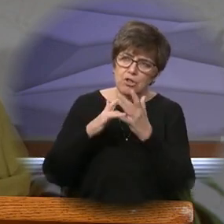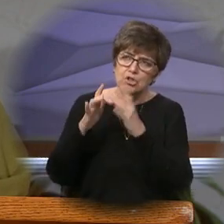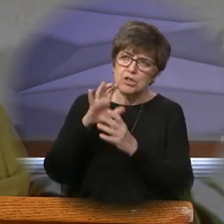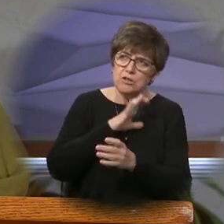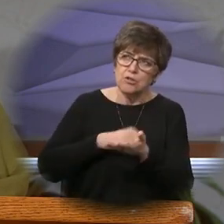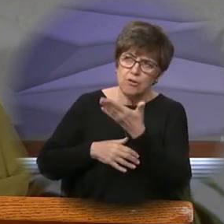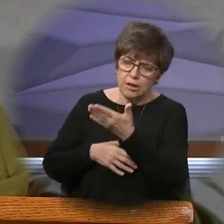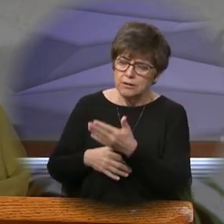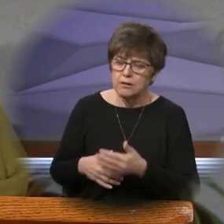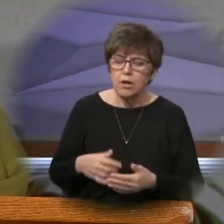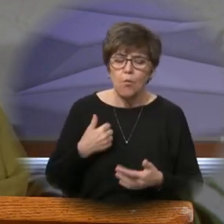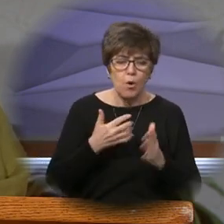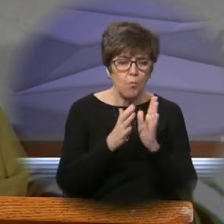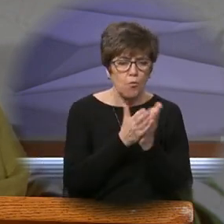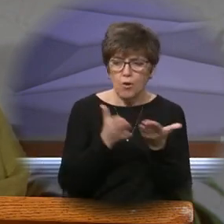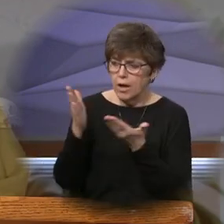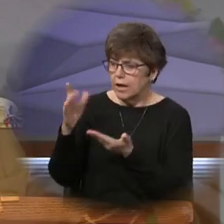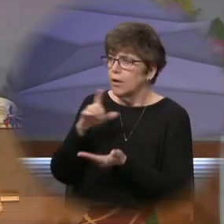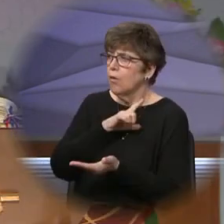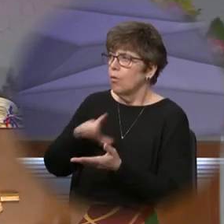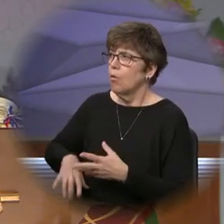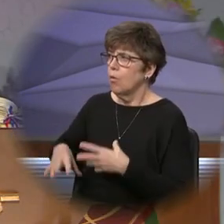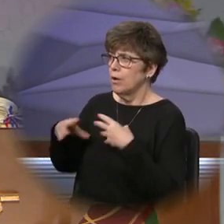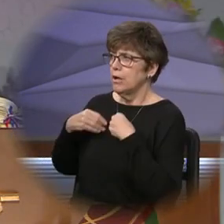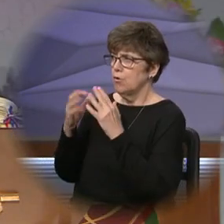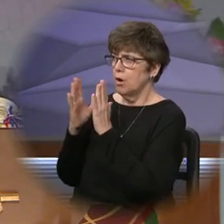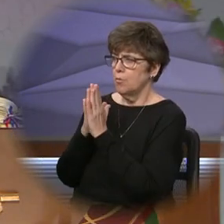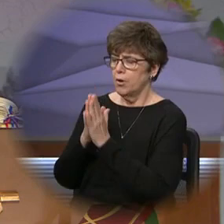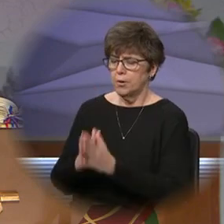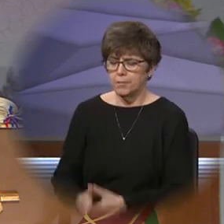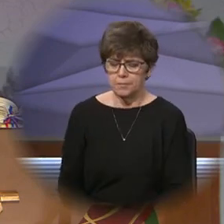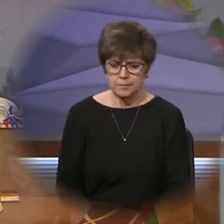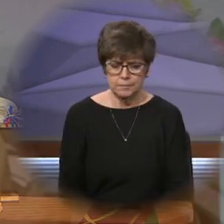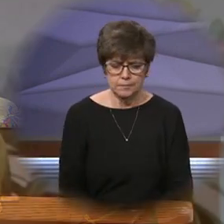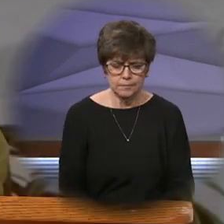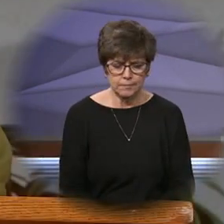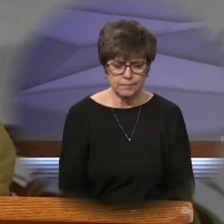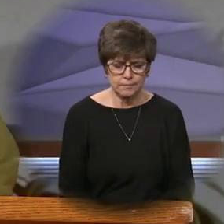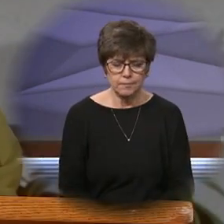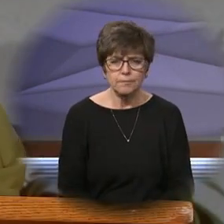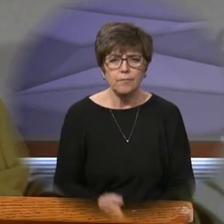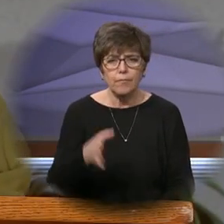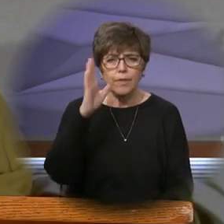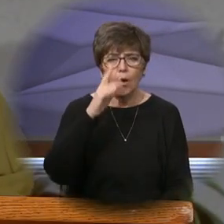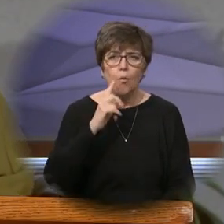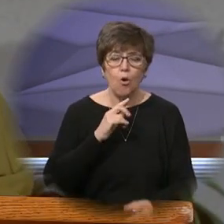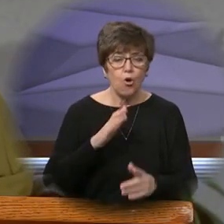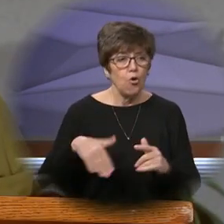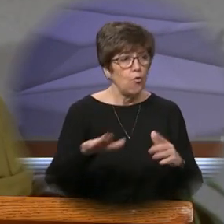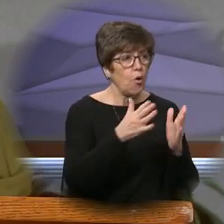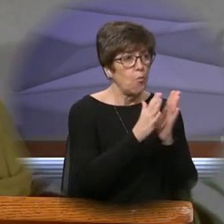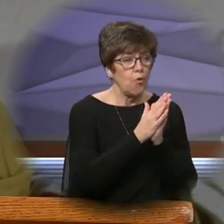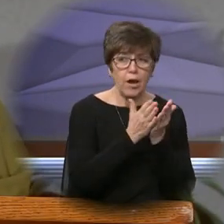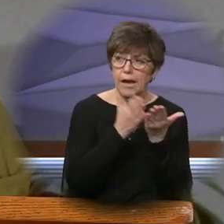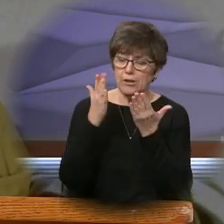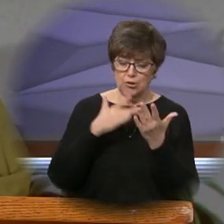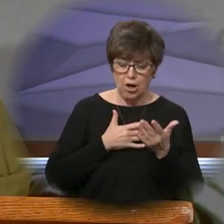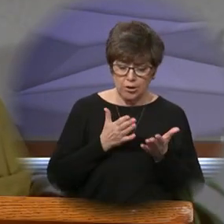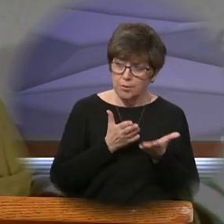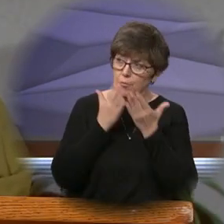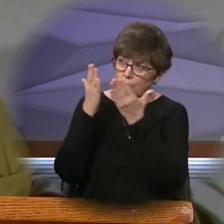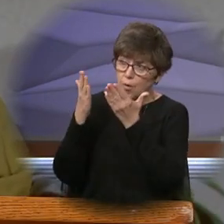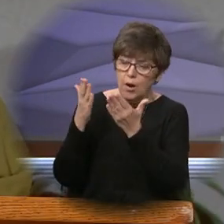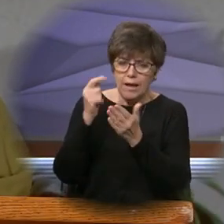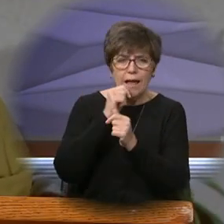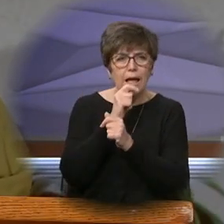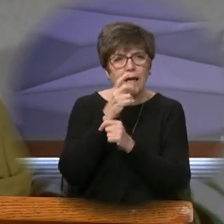Jesus Christ. We pray to the Lord. Lord, hear our prayer. That God will answer the prayers of our hearts, we